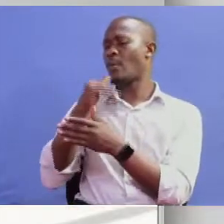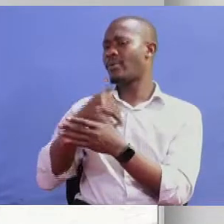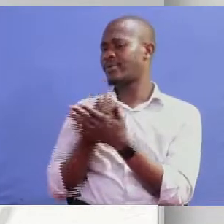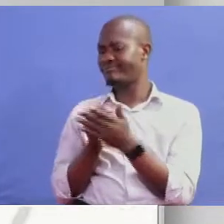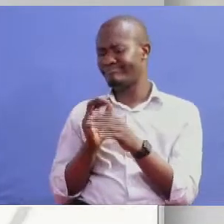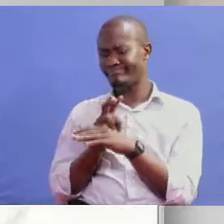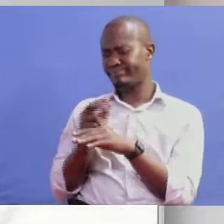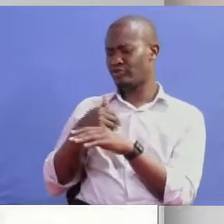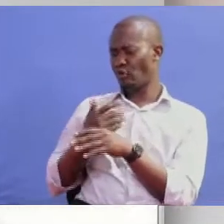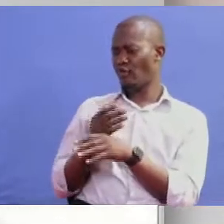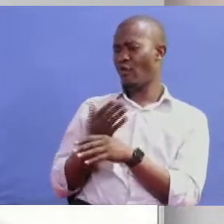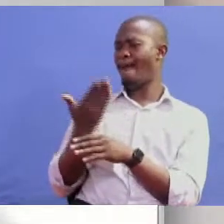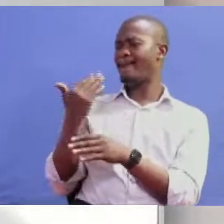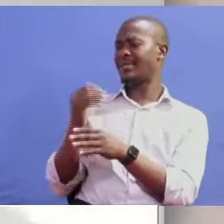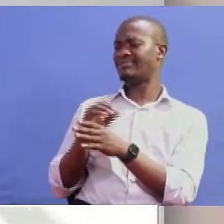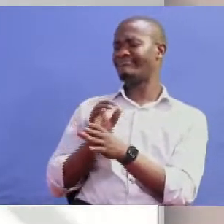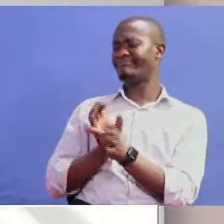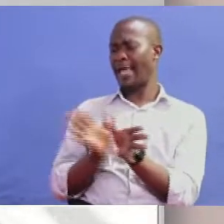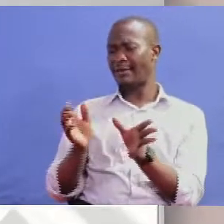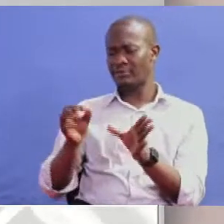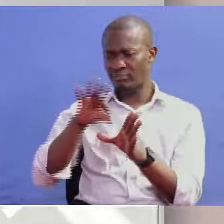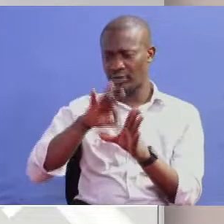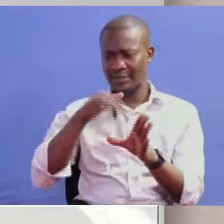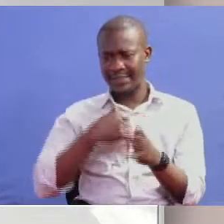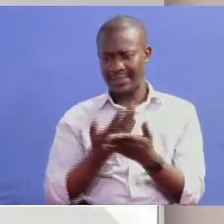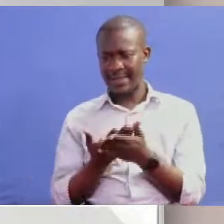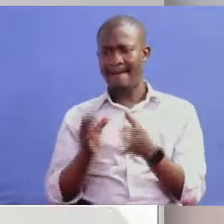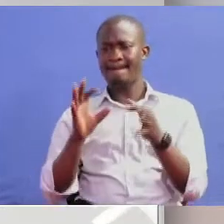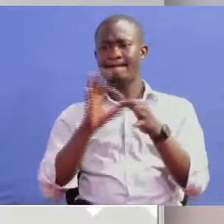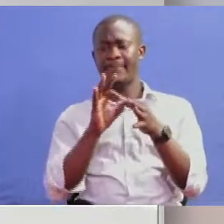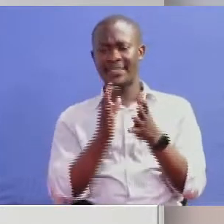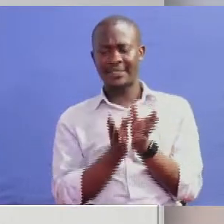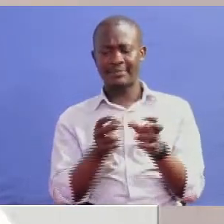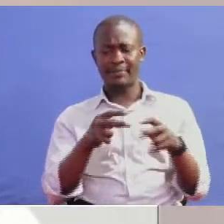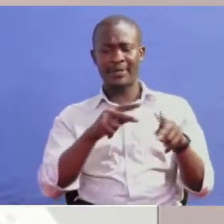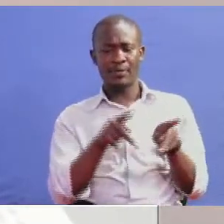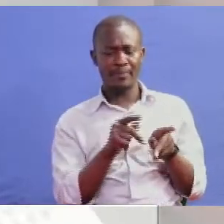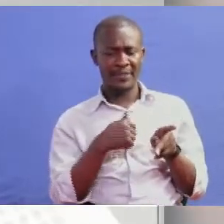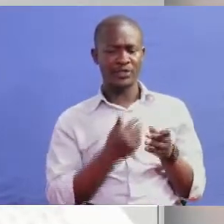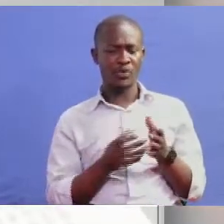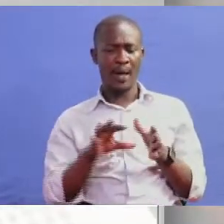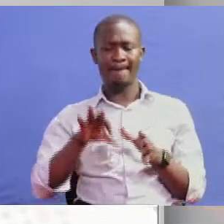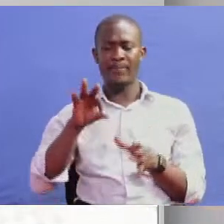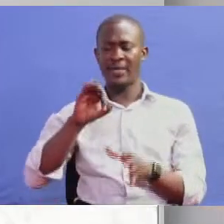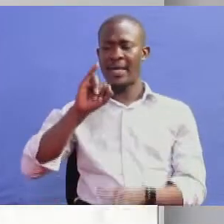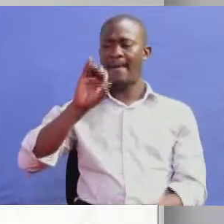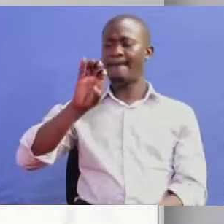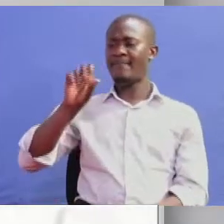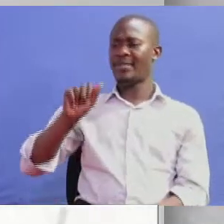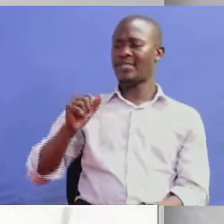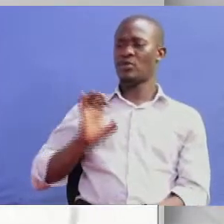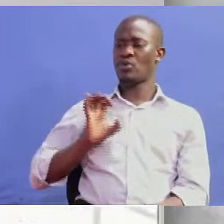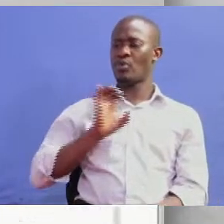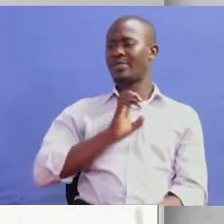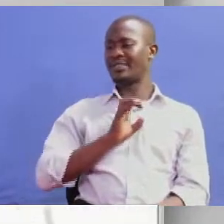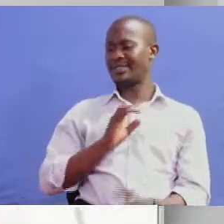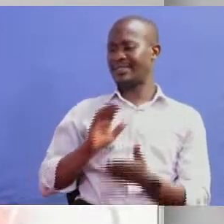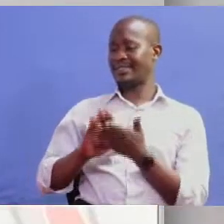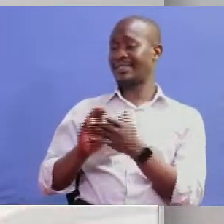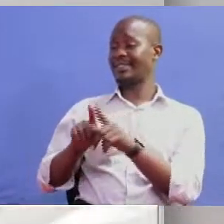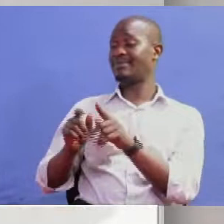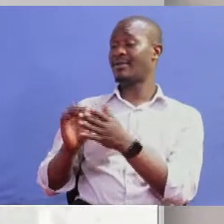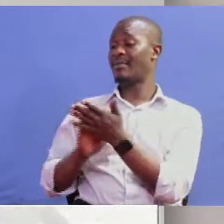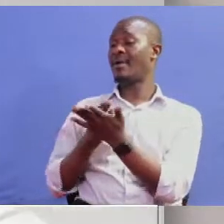general elections, inclusion of the coalition parties in appointing IEBC commissioners, and applying the same formula used to select